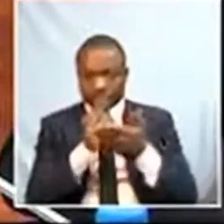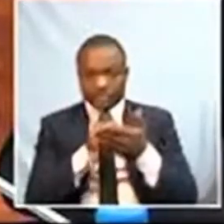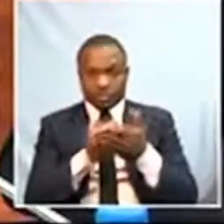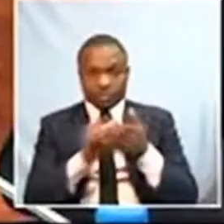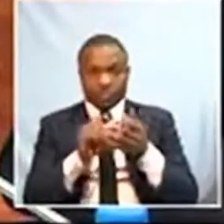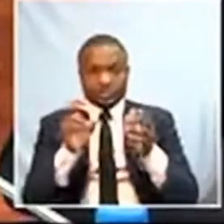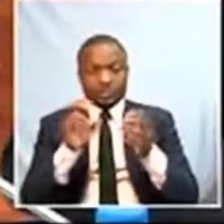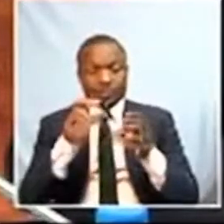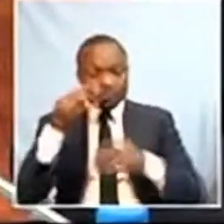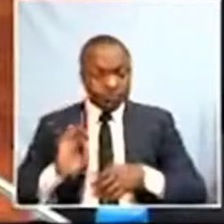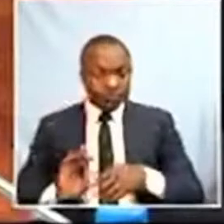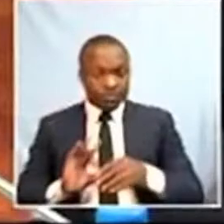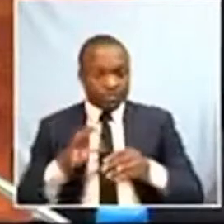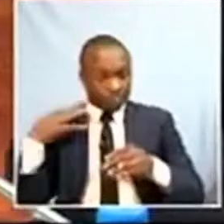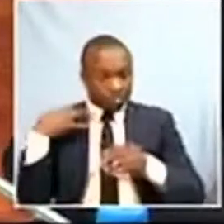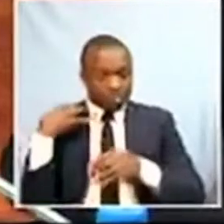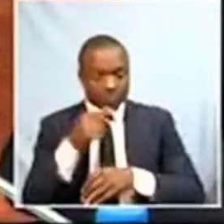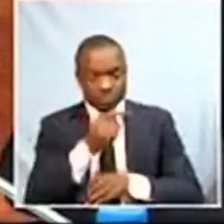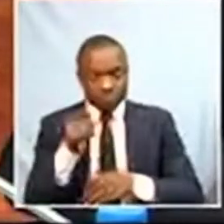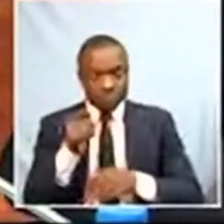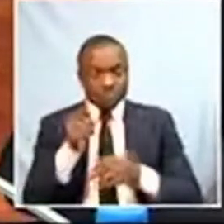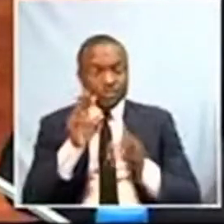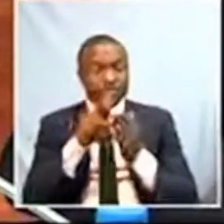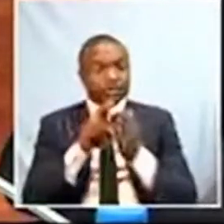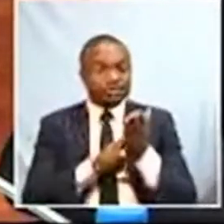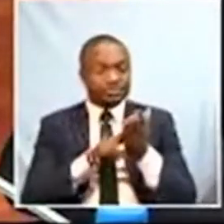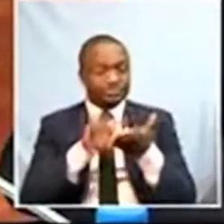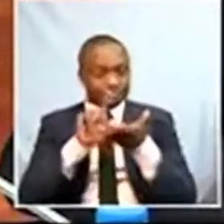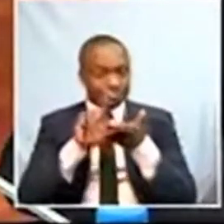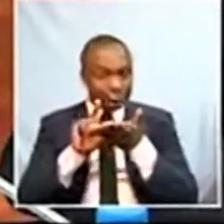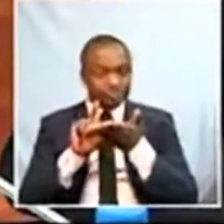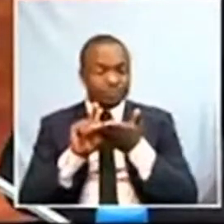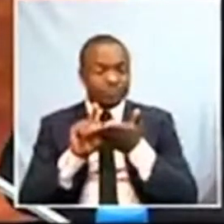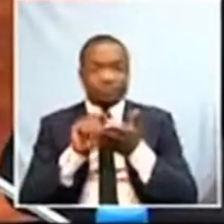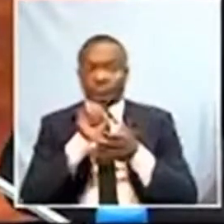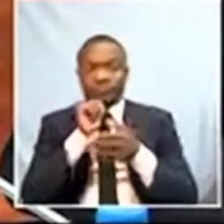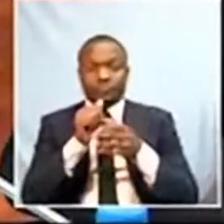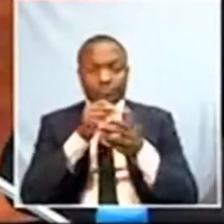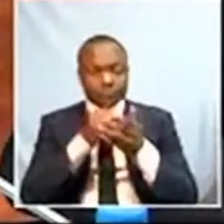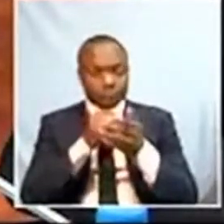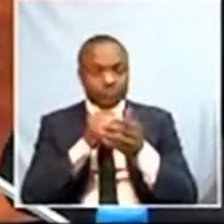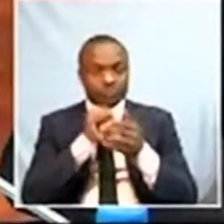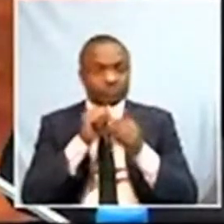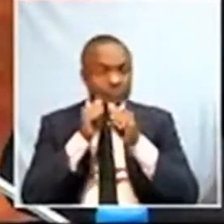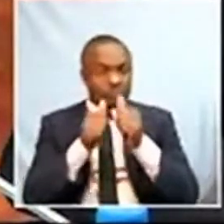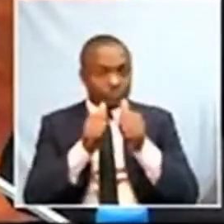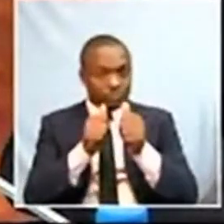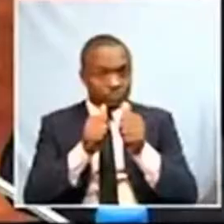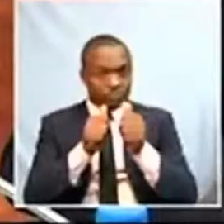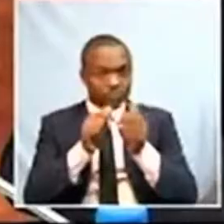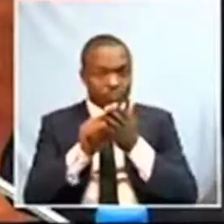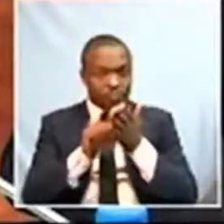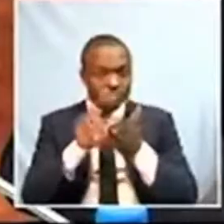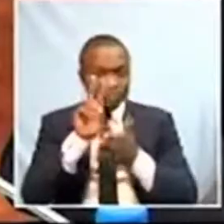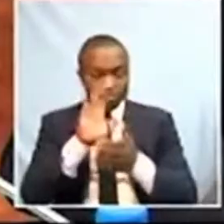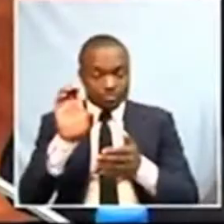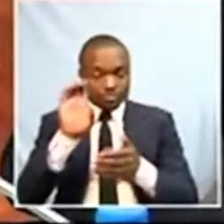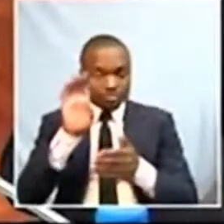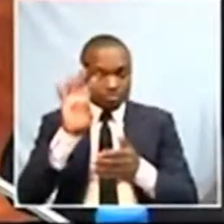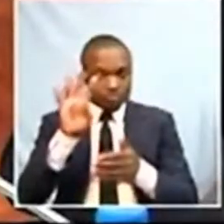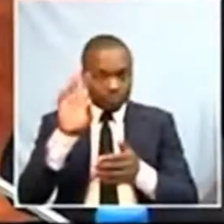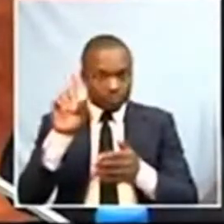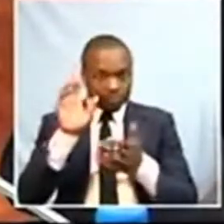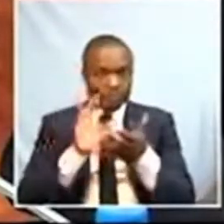reminding them of the terms and conditions of loans with regard to non-compliance. A total sum of